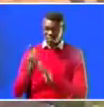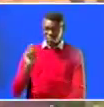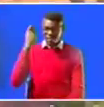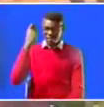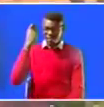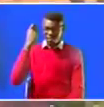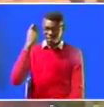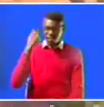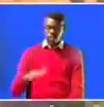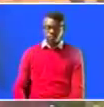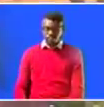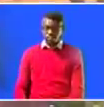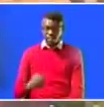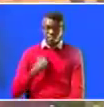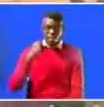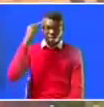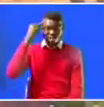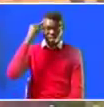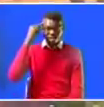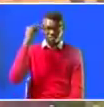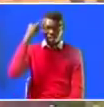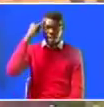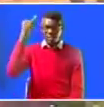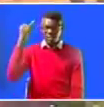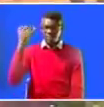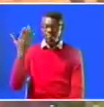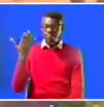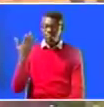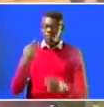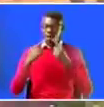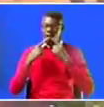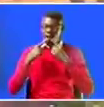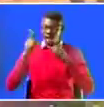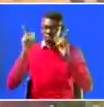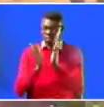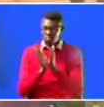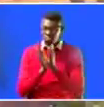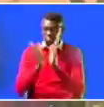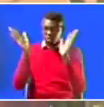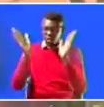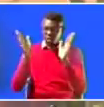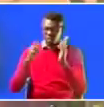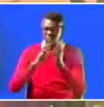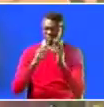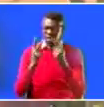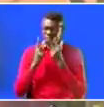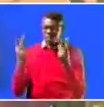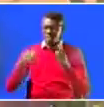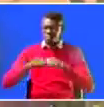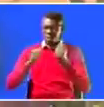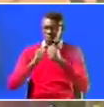think this idea that public pronouncements are likely to cause a breach of peace